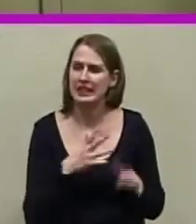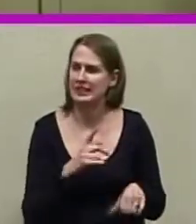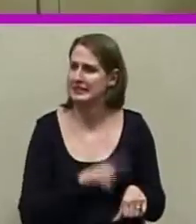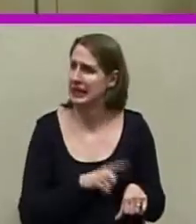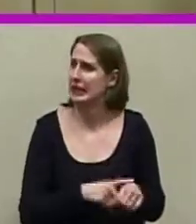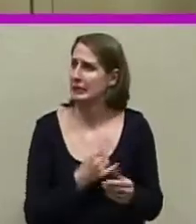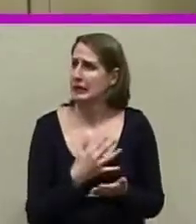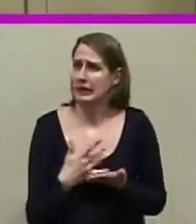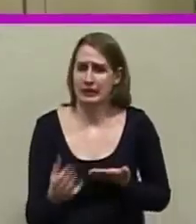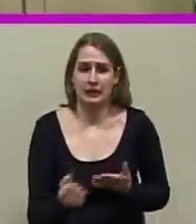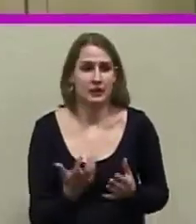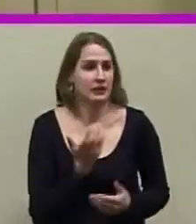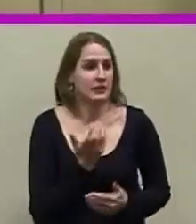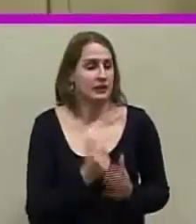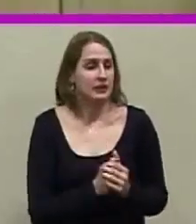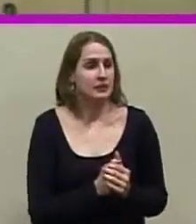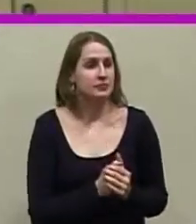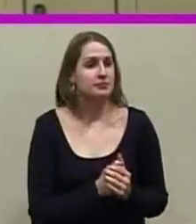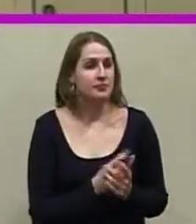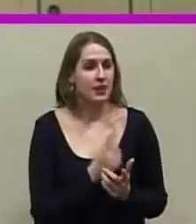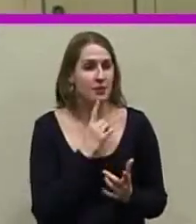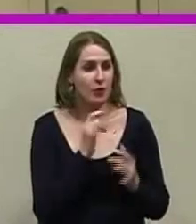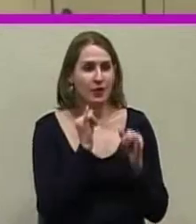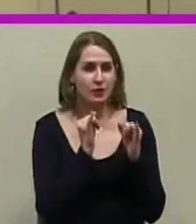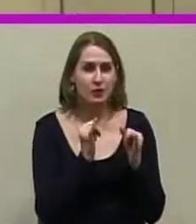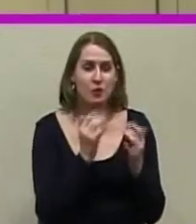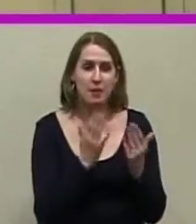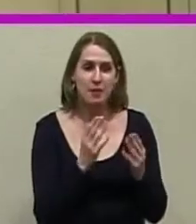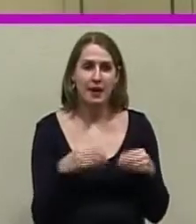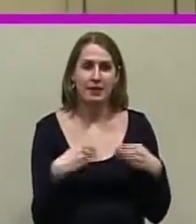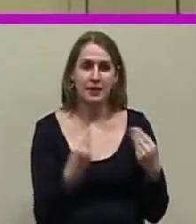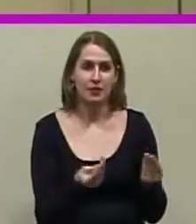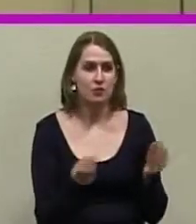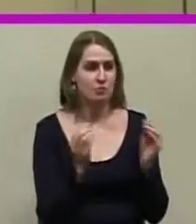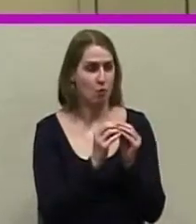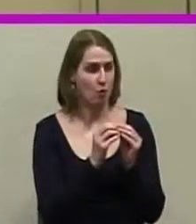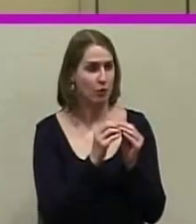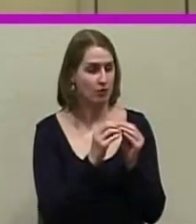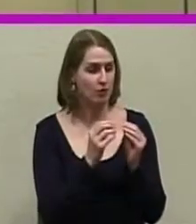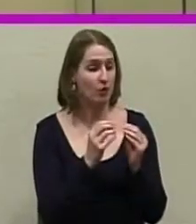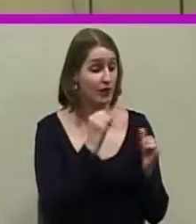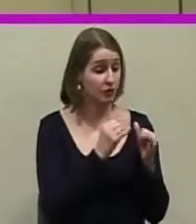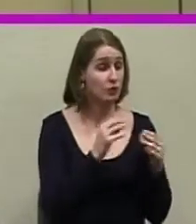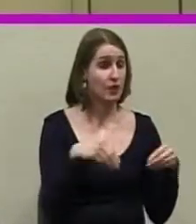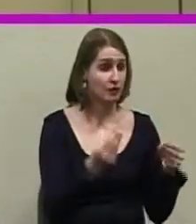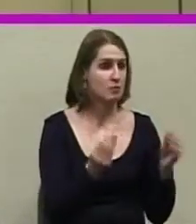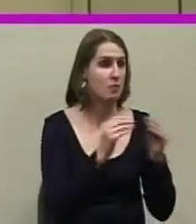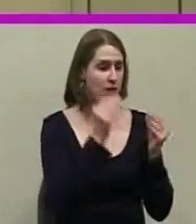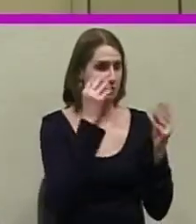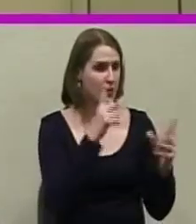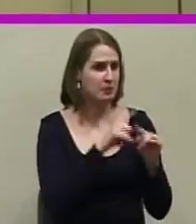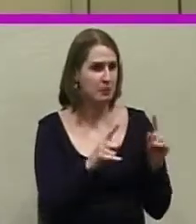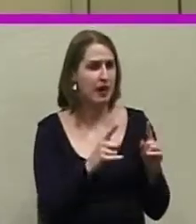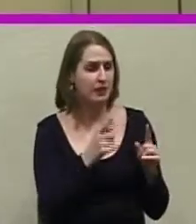problem. In terms of the interviews, probably gave you more information. In terms of when he becomes disruptive, is oftentimes when he's being confronted by the teacher.